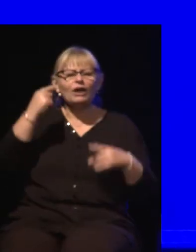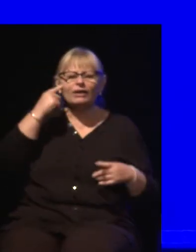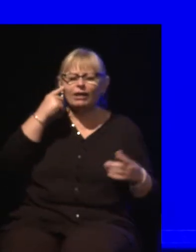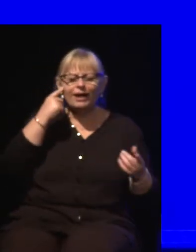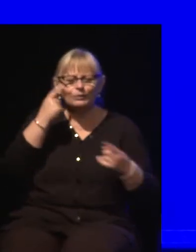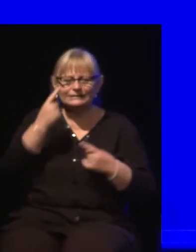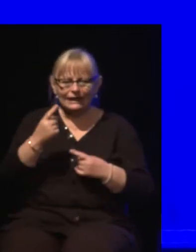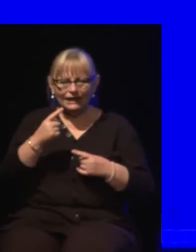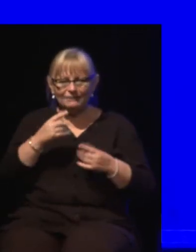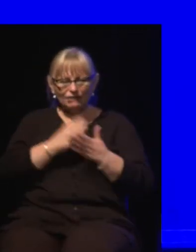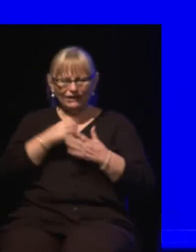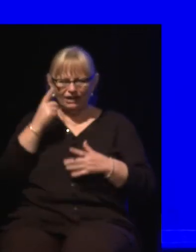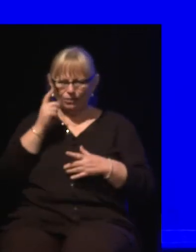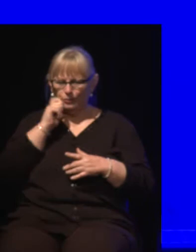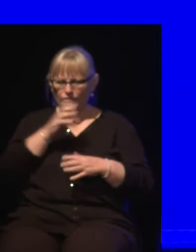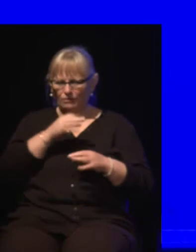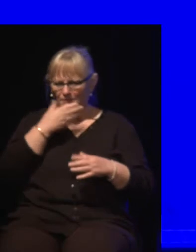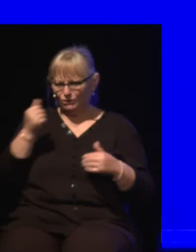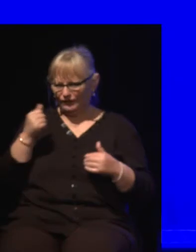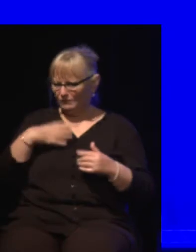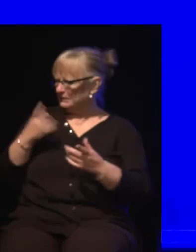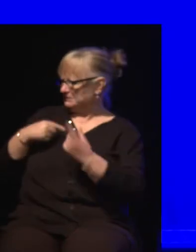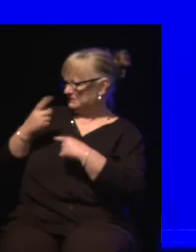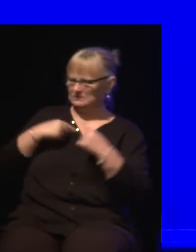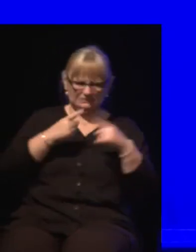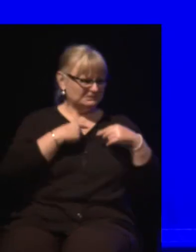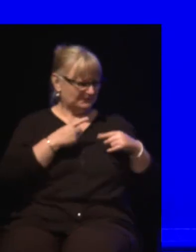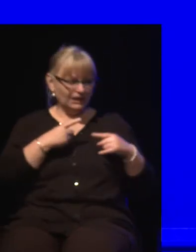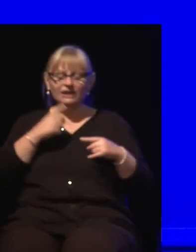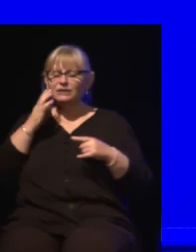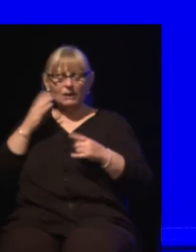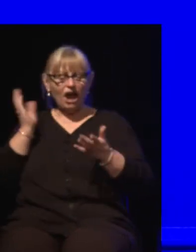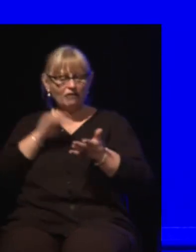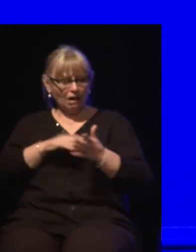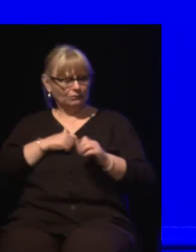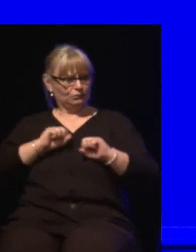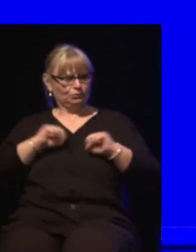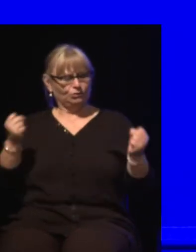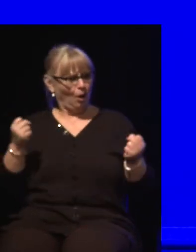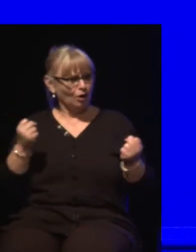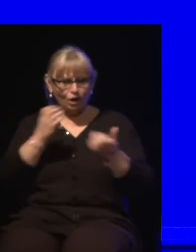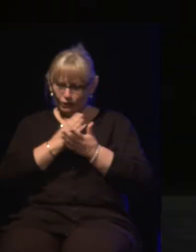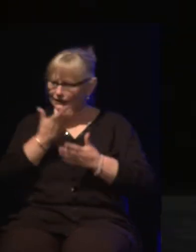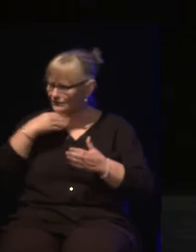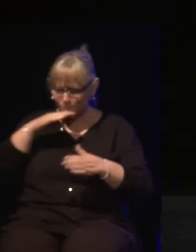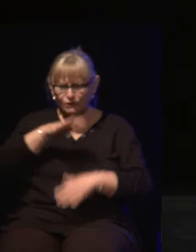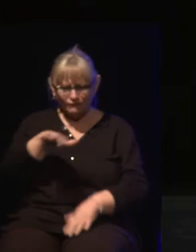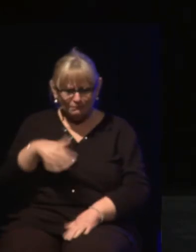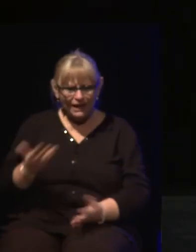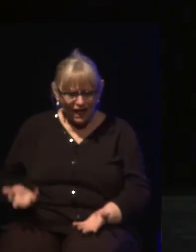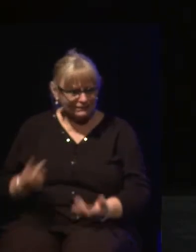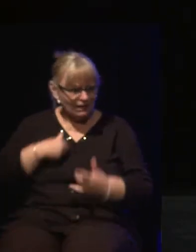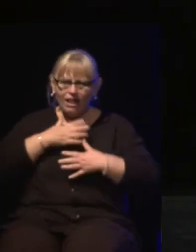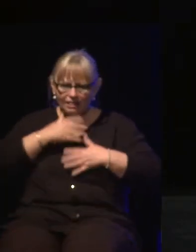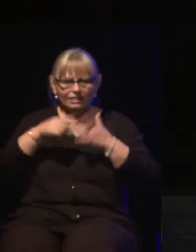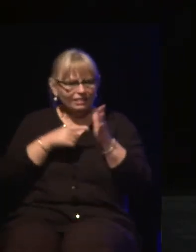have very high expectations, I'd have to say. So I actually was quite shocked to find that it really is a beautiful place, and I